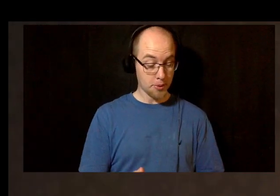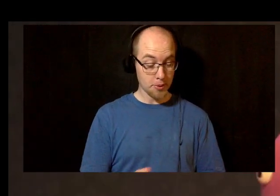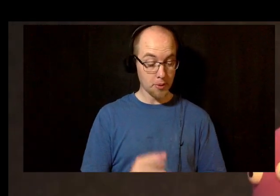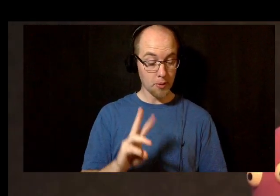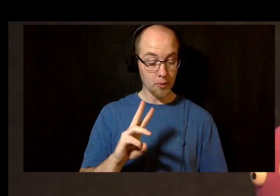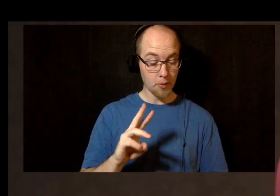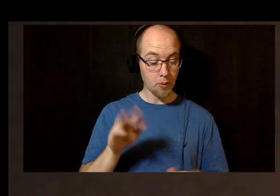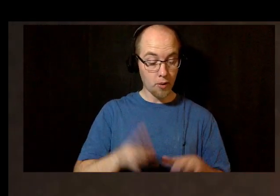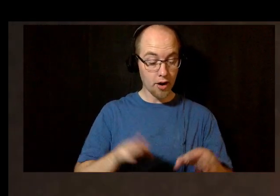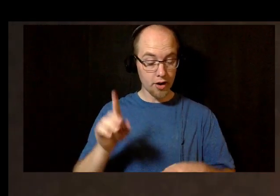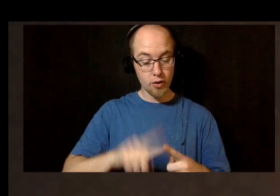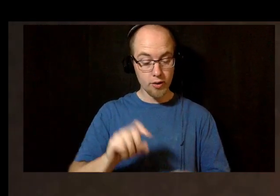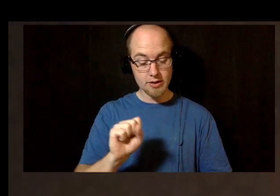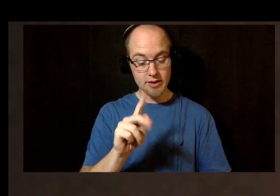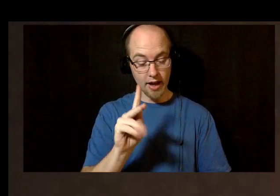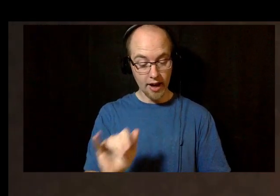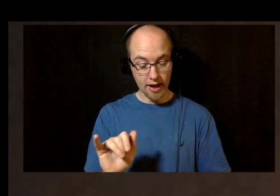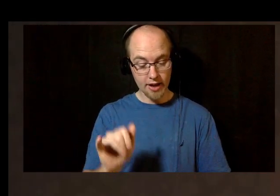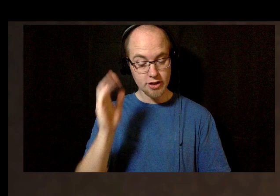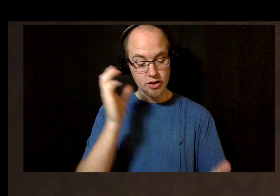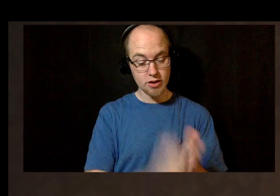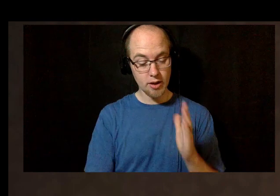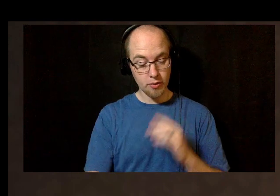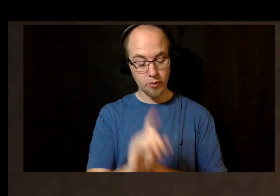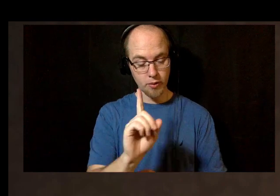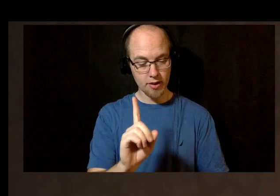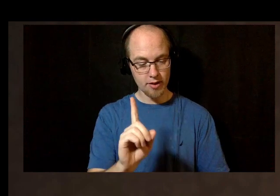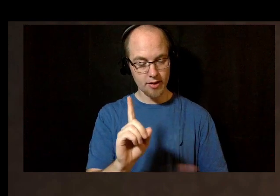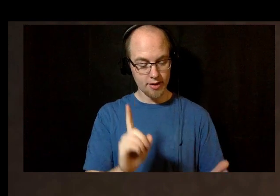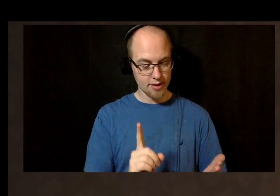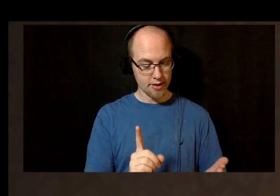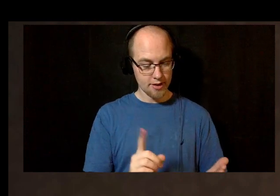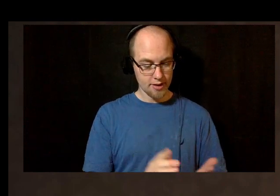Walking to Sky, Chapter 1.